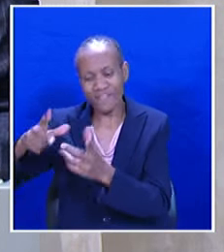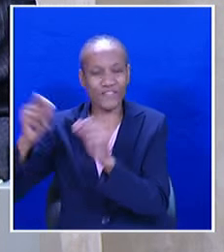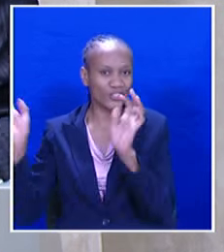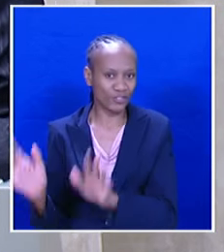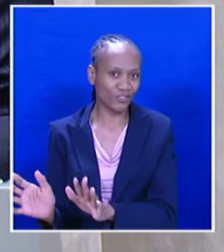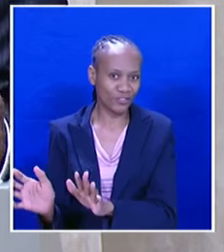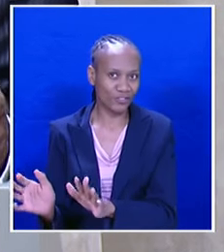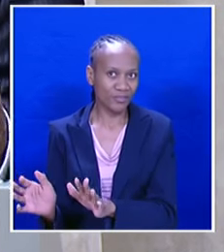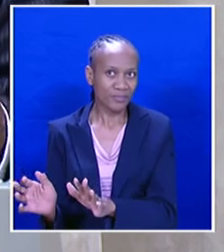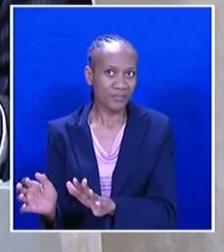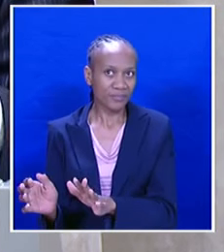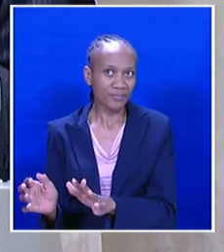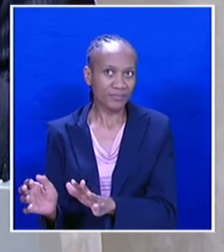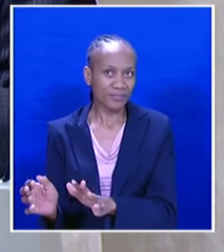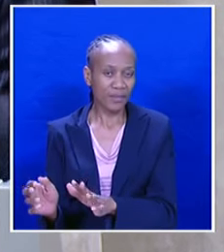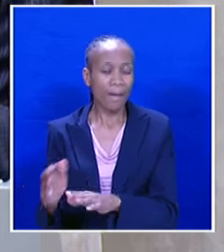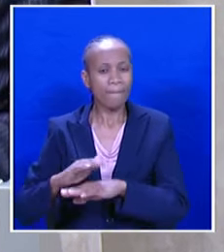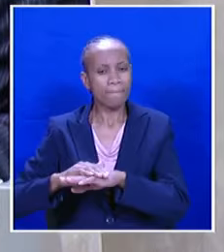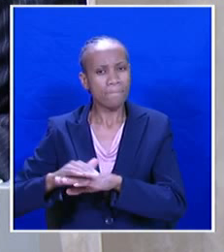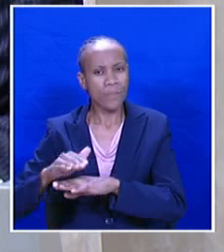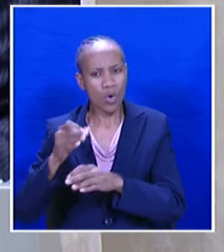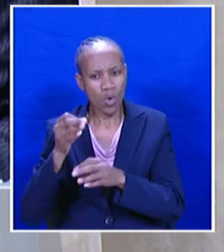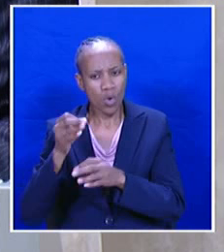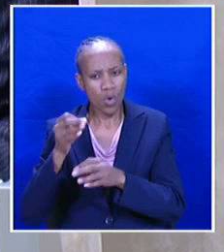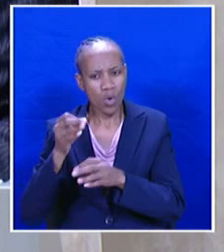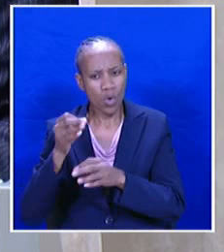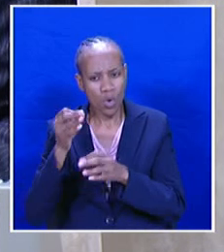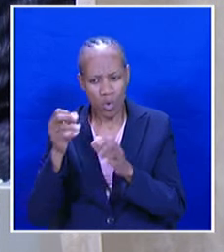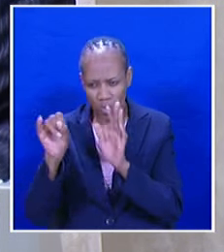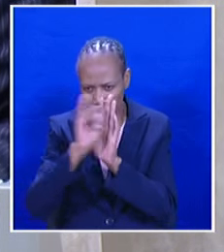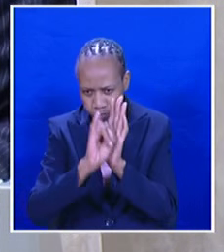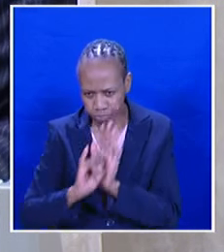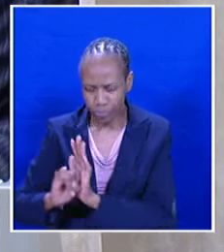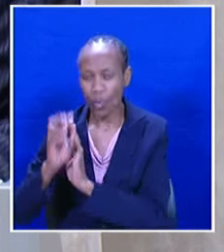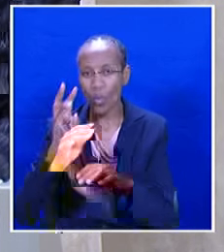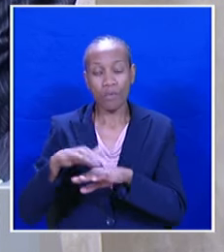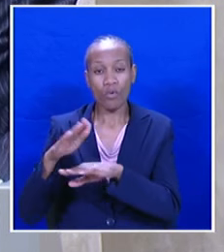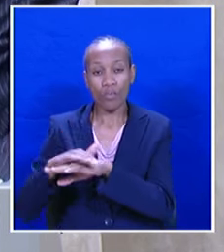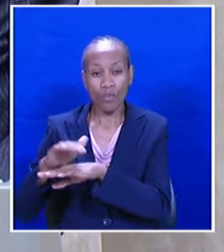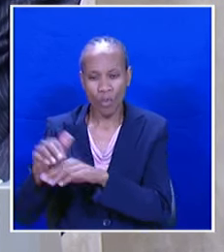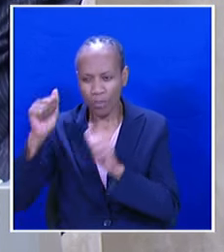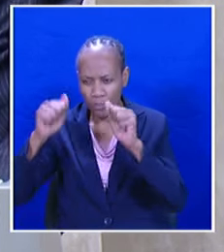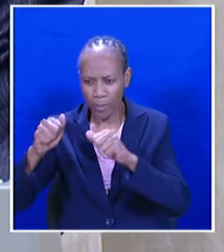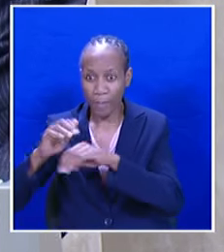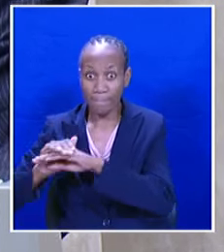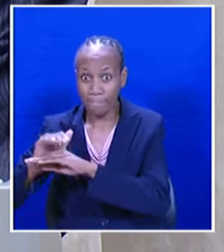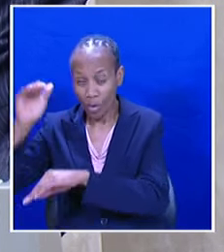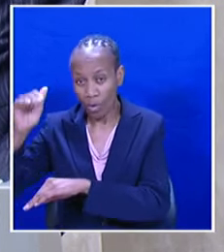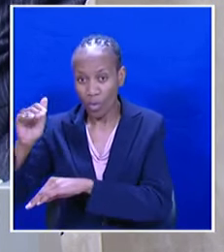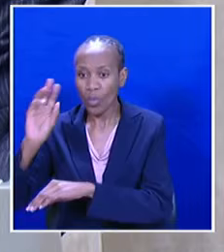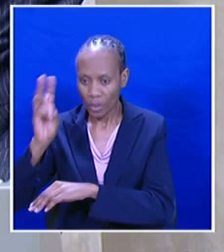all this and identify the number of agreements that have been signed in relation to